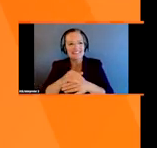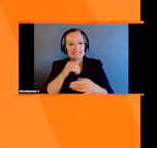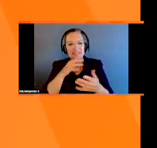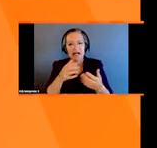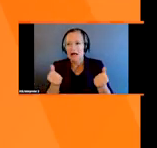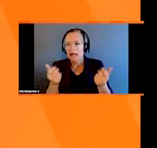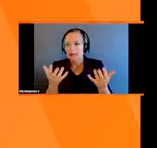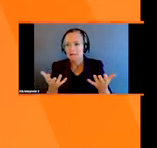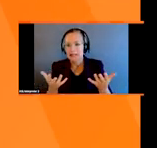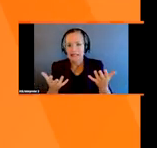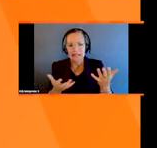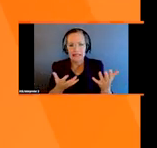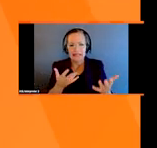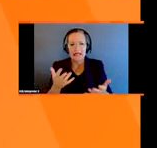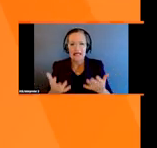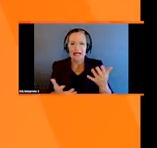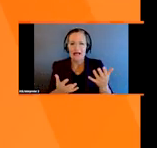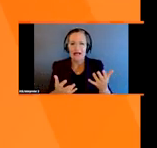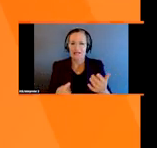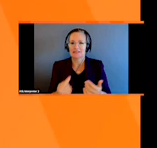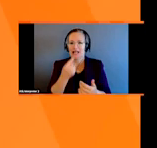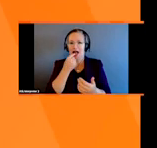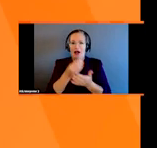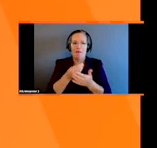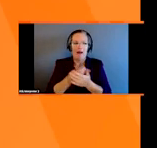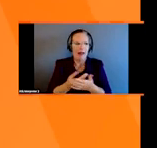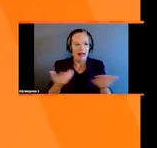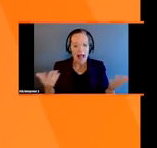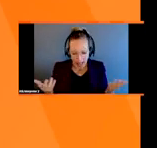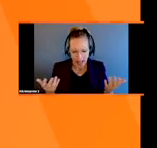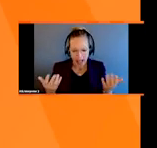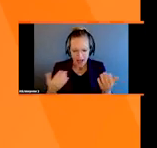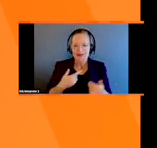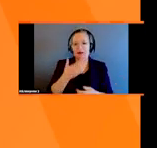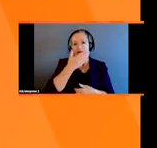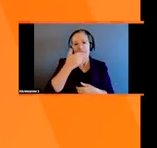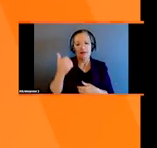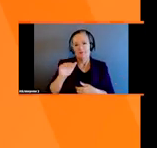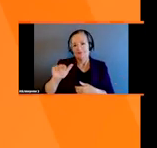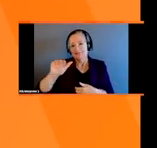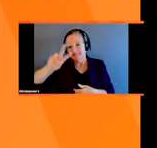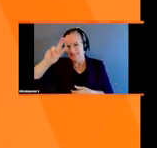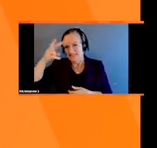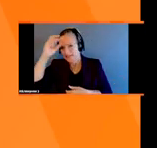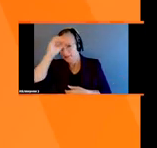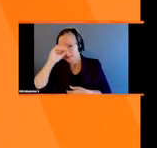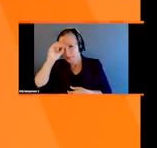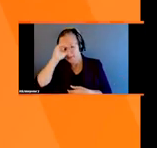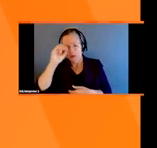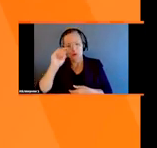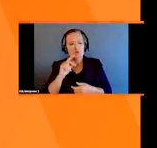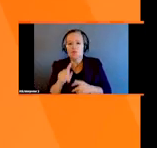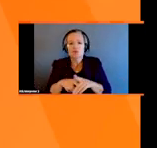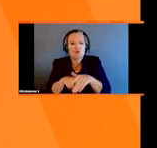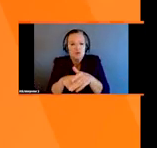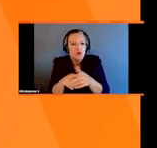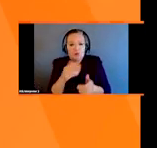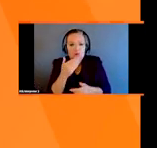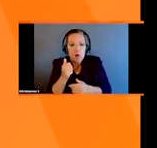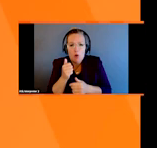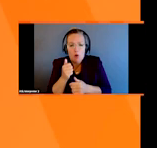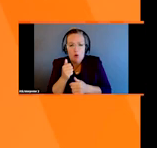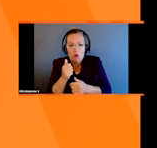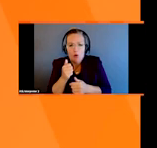second opinion on your efforts. Start with a small budget. If you are seeing good results out of it, ramp up from there. So